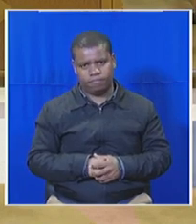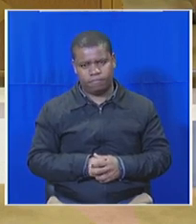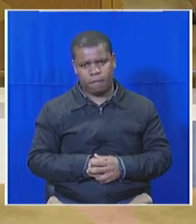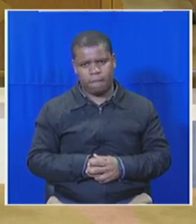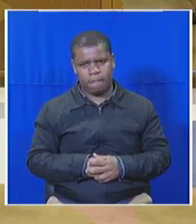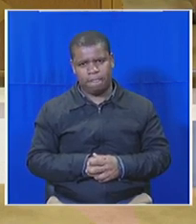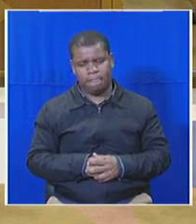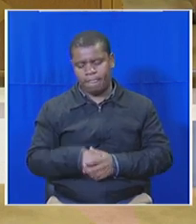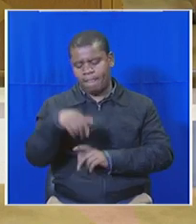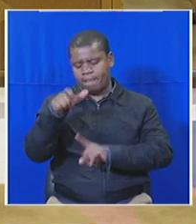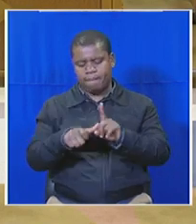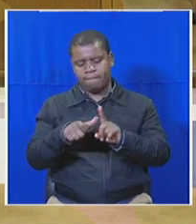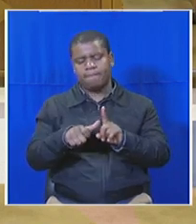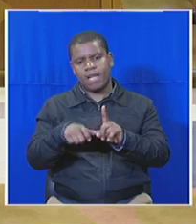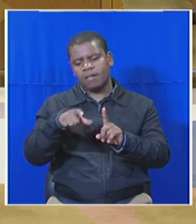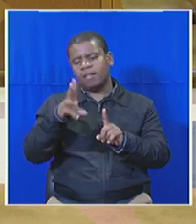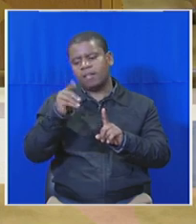The Honorable Dudley.